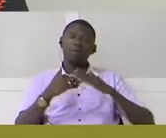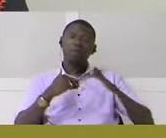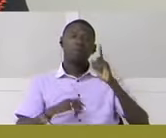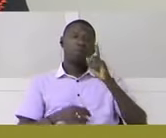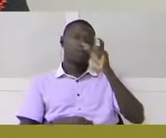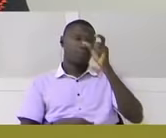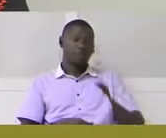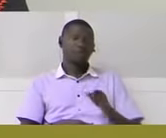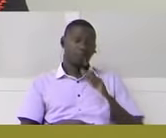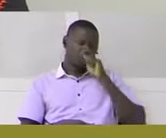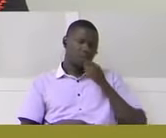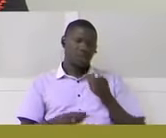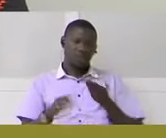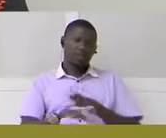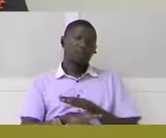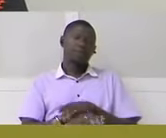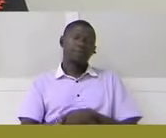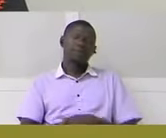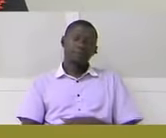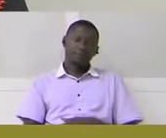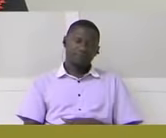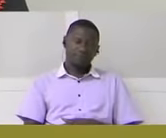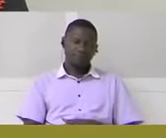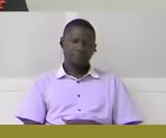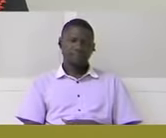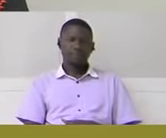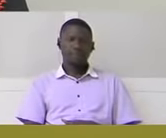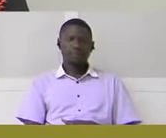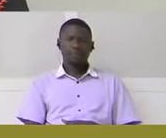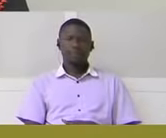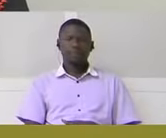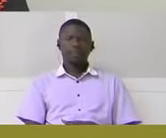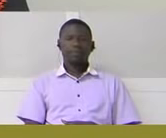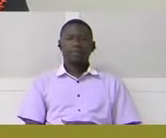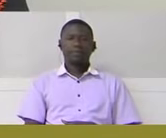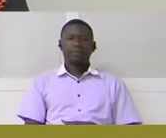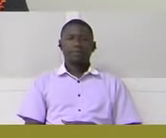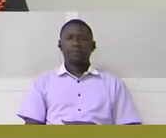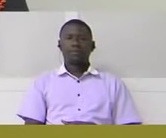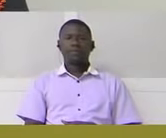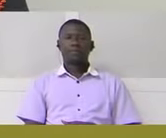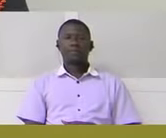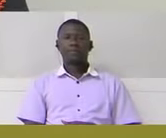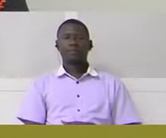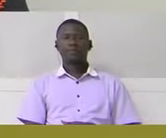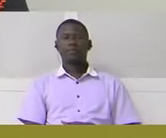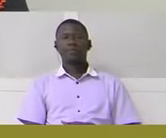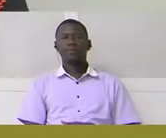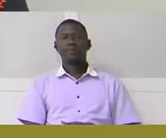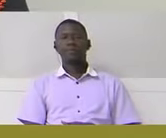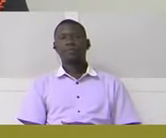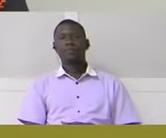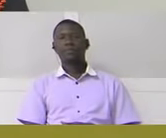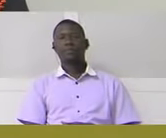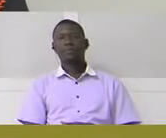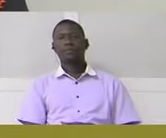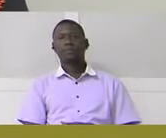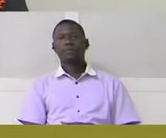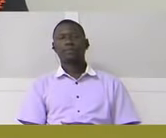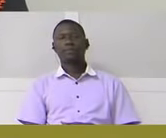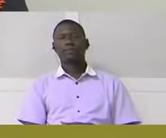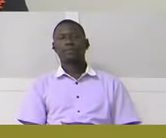Re asenyata ko moto ni mebu ika sembo menna utumo. Ala awaratale hanfu birayo vano